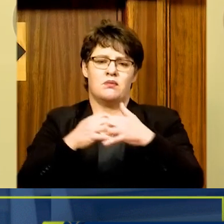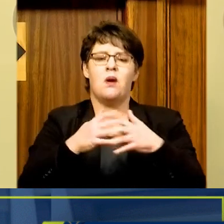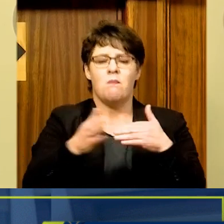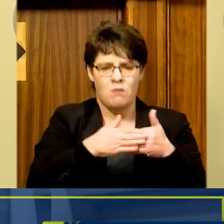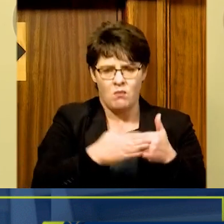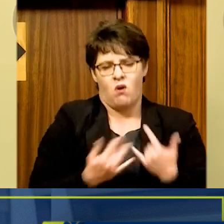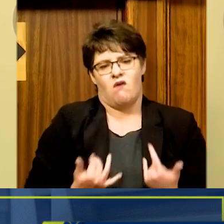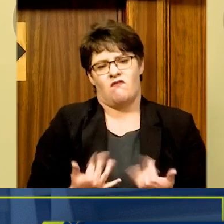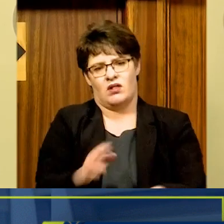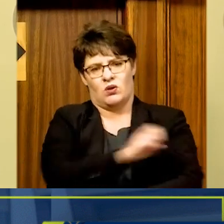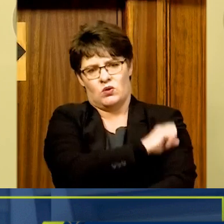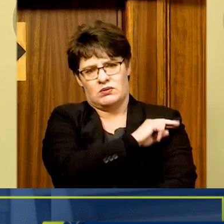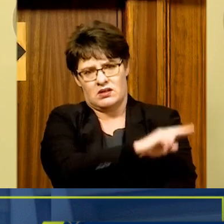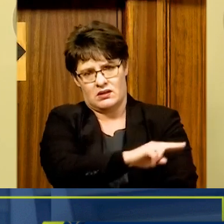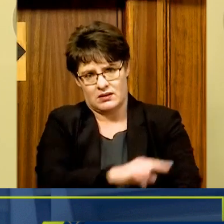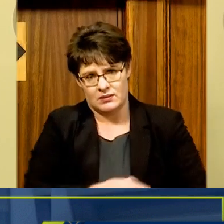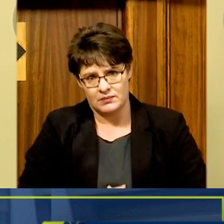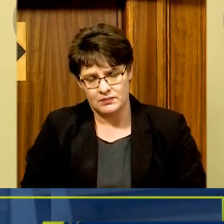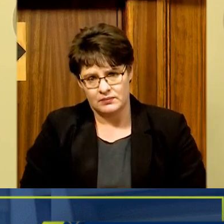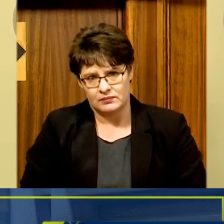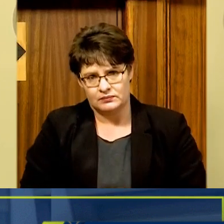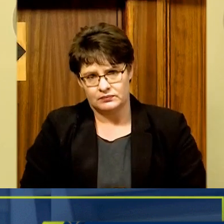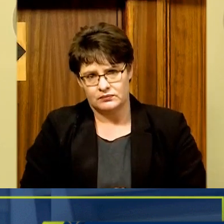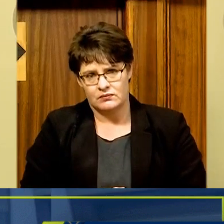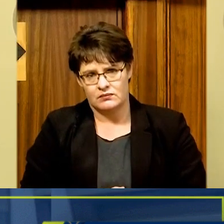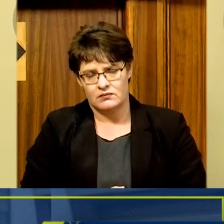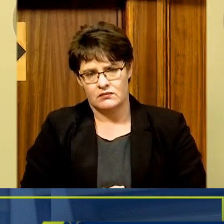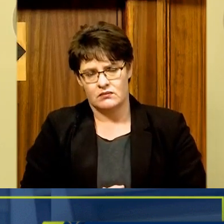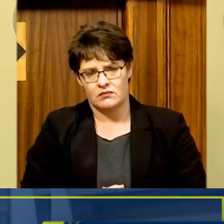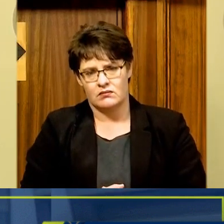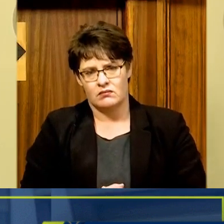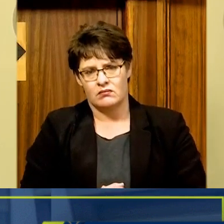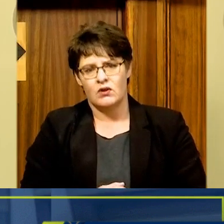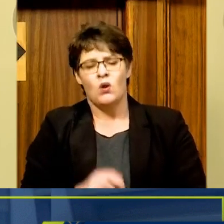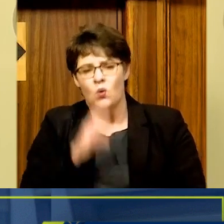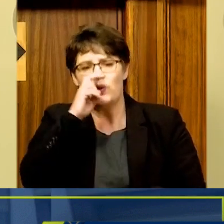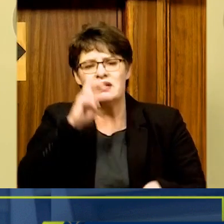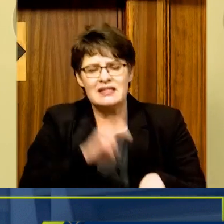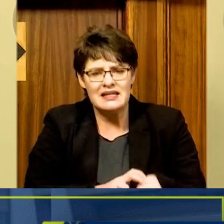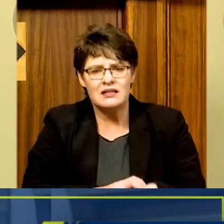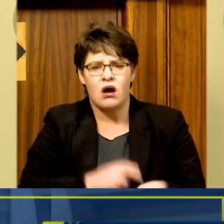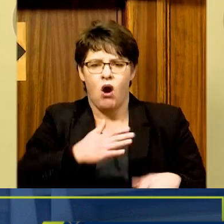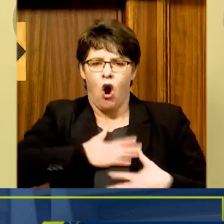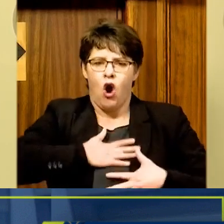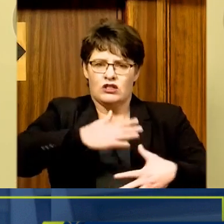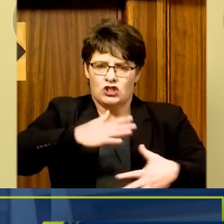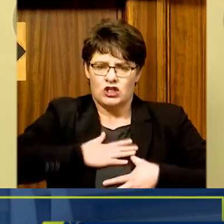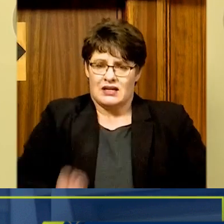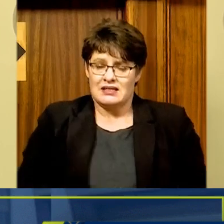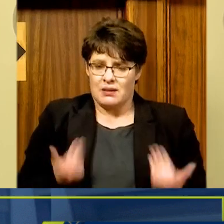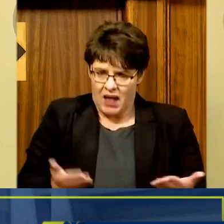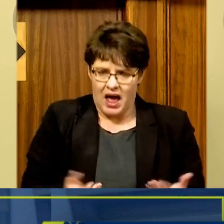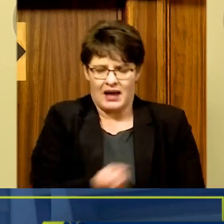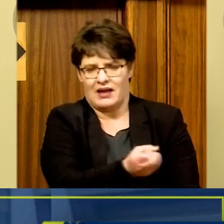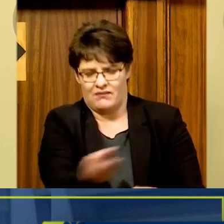field hospitals. We are working to increase supplies of oxygen, ventilators,